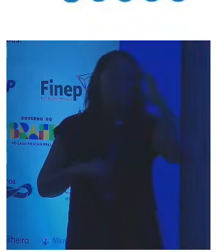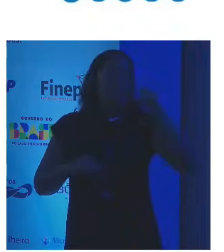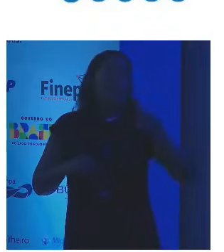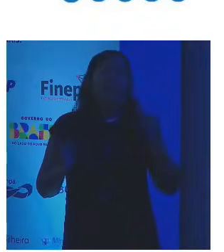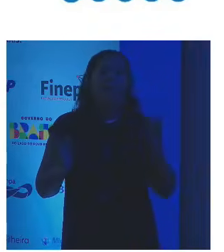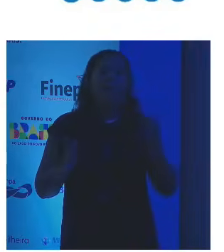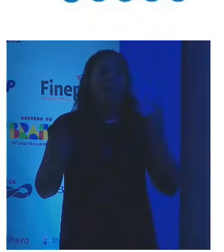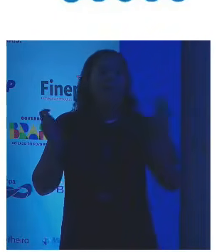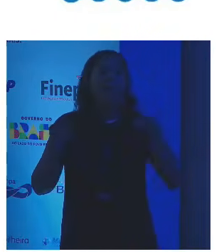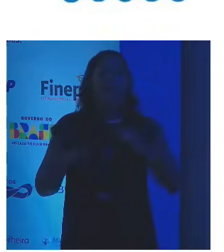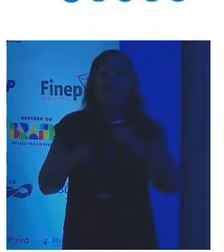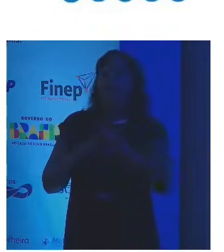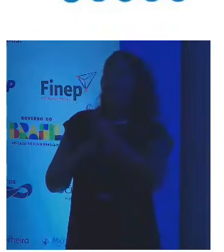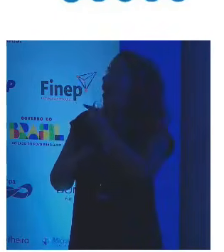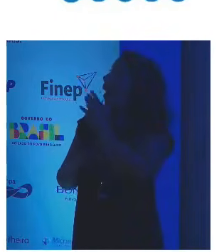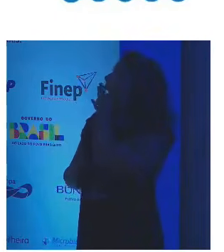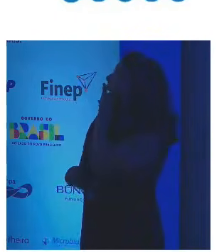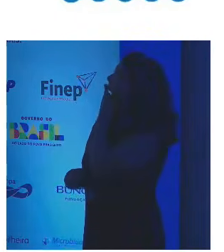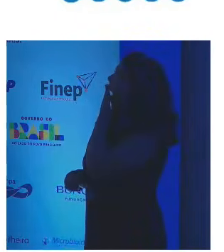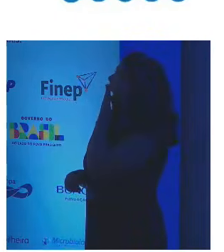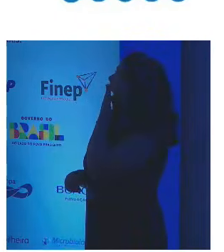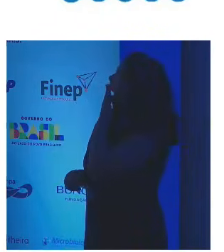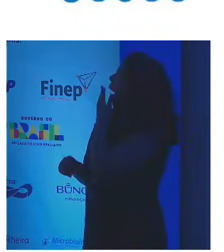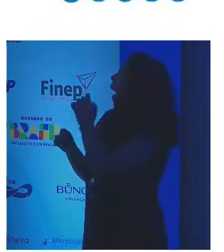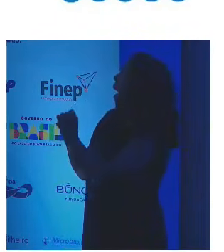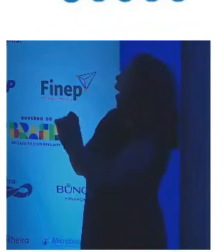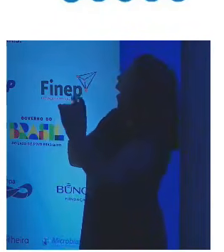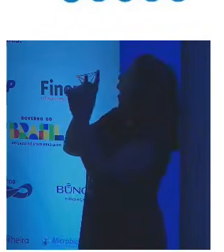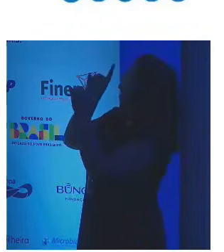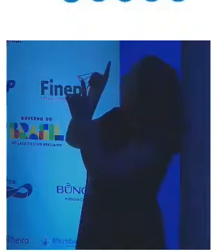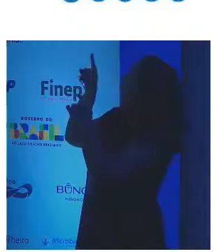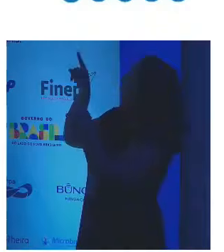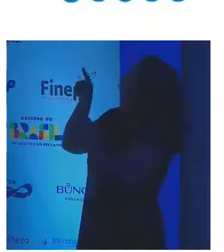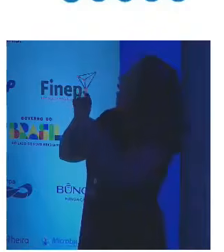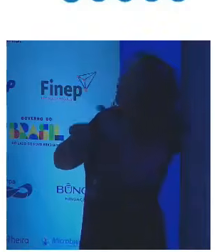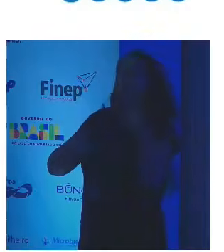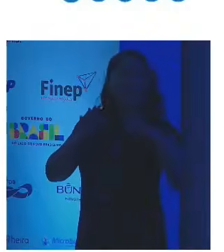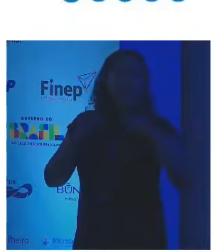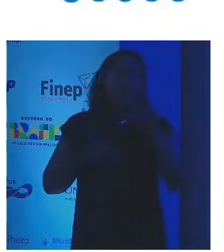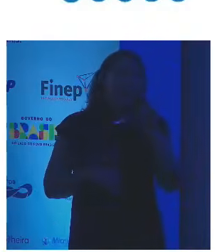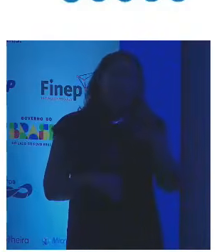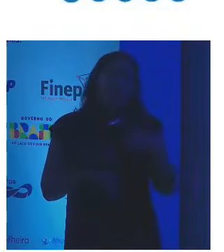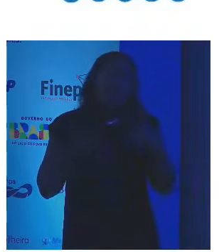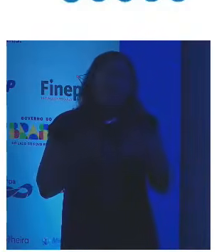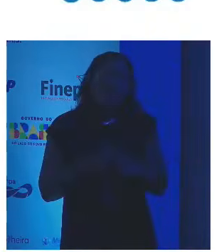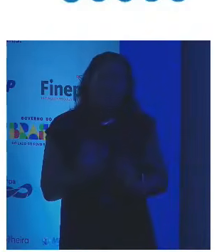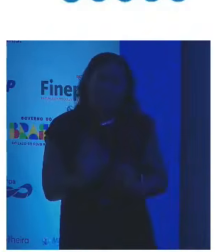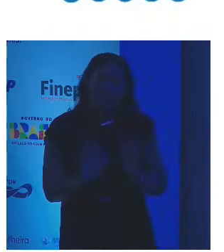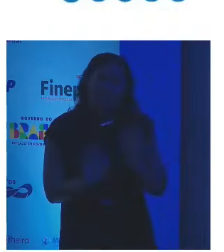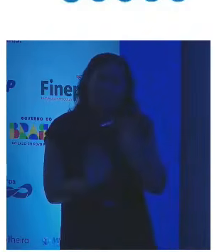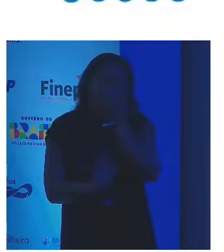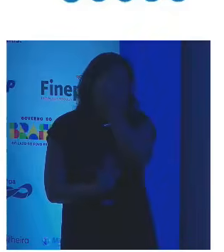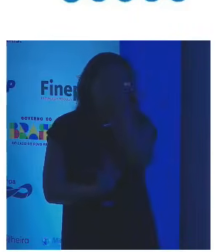is your dashboard personal. This is already doable. That maybe this is a bit complicated for someone that has to take a decision and that is not an